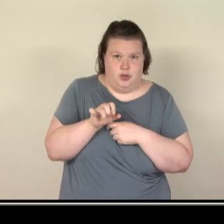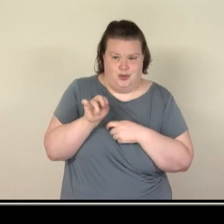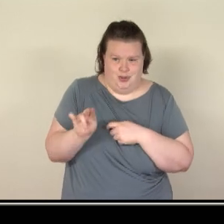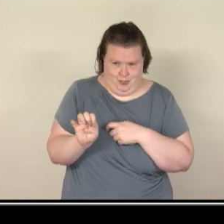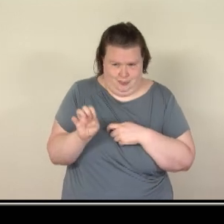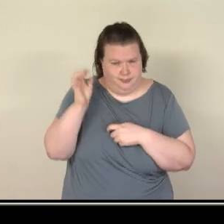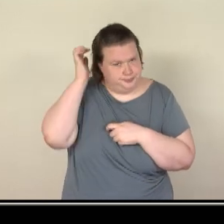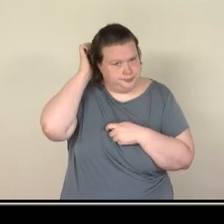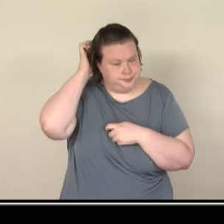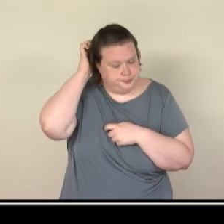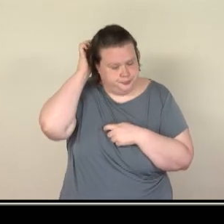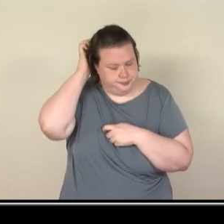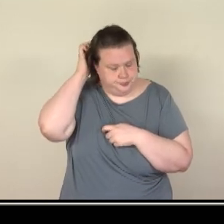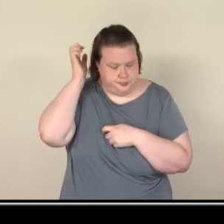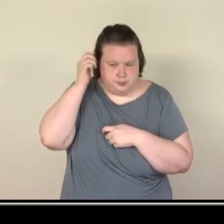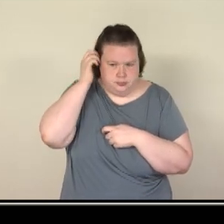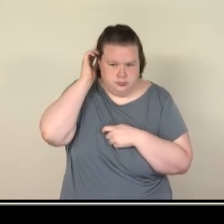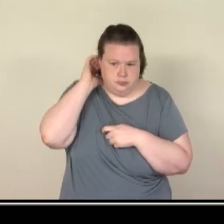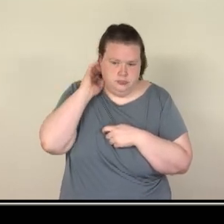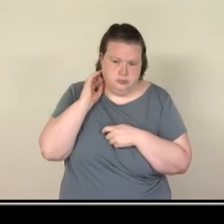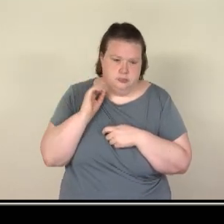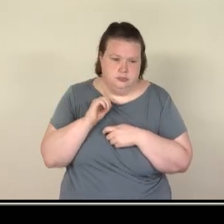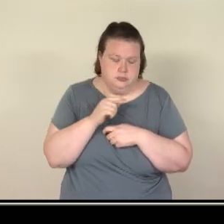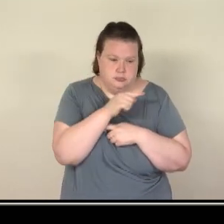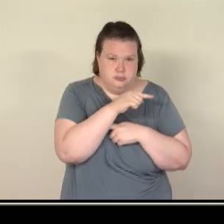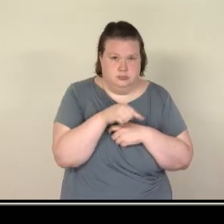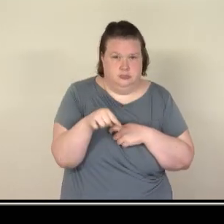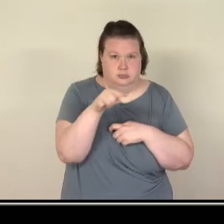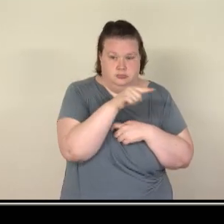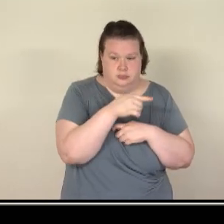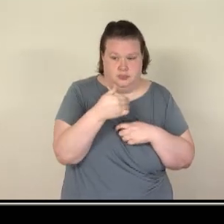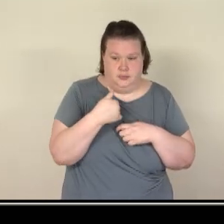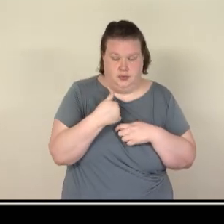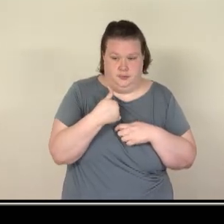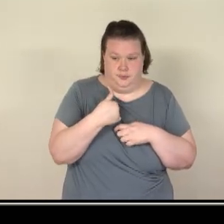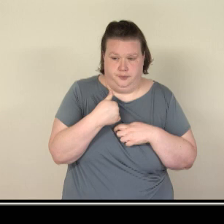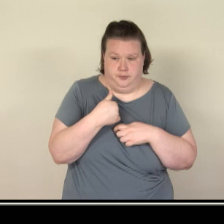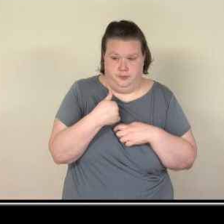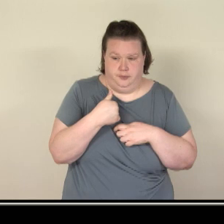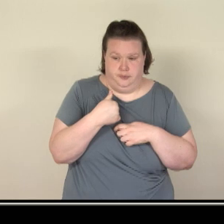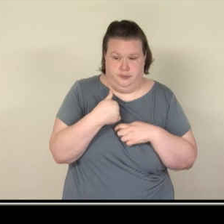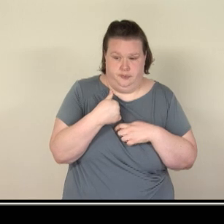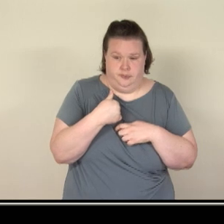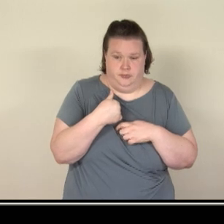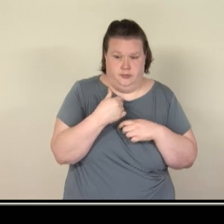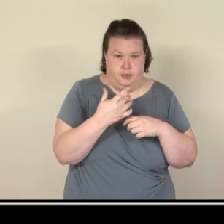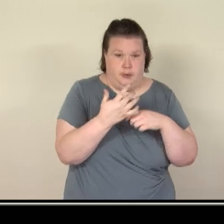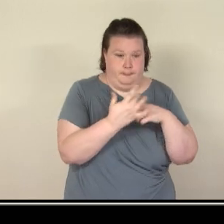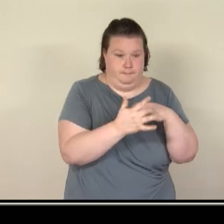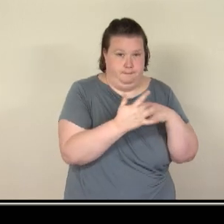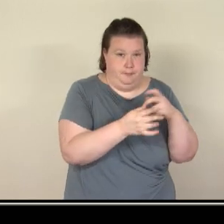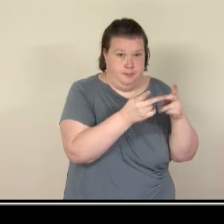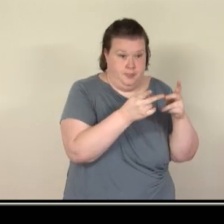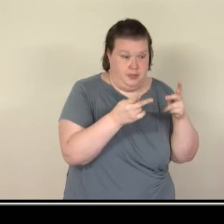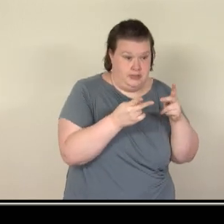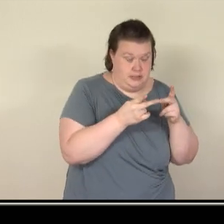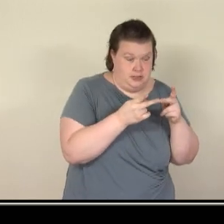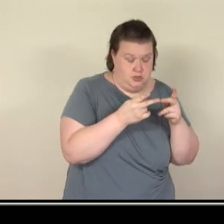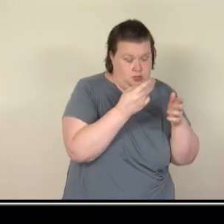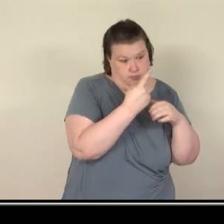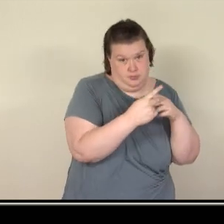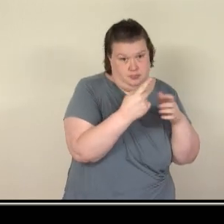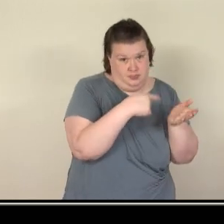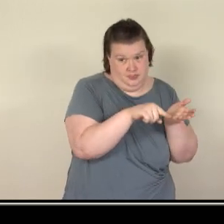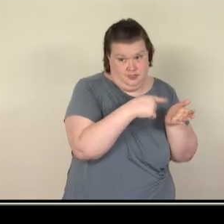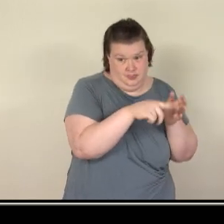they had a number of positions that were moved out of other funding sources into